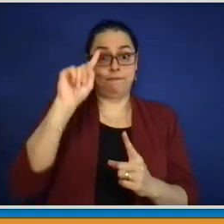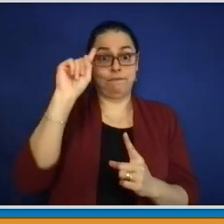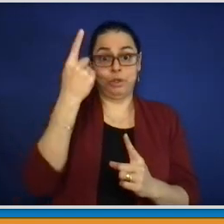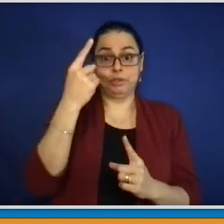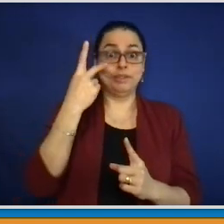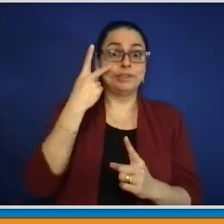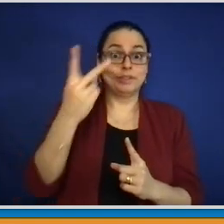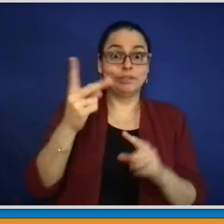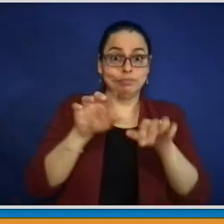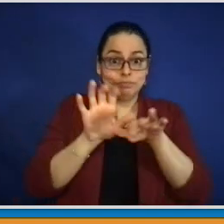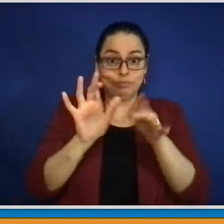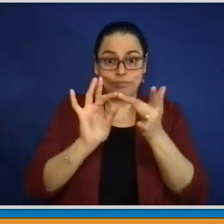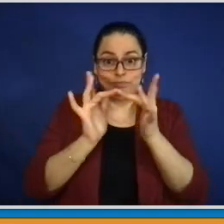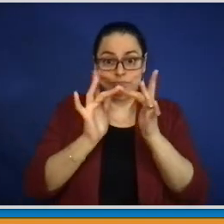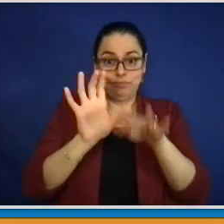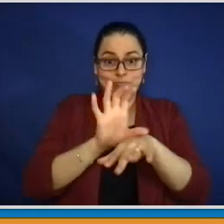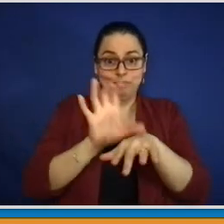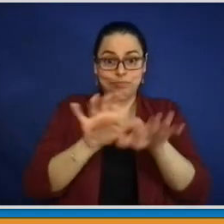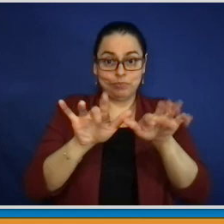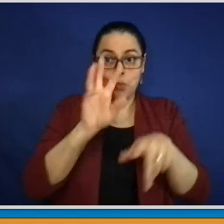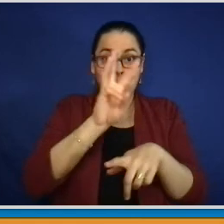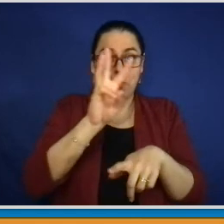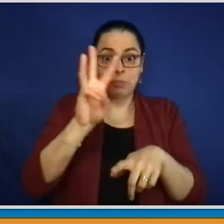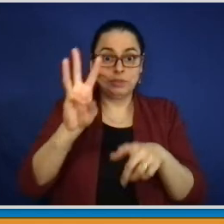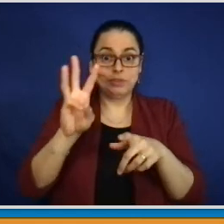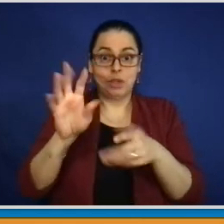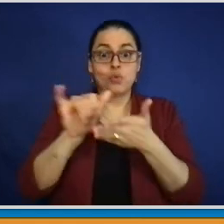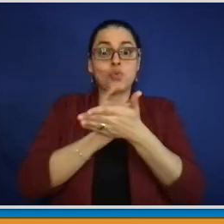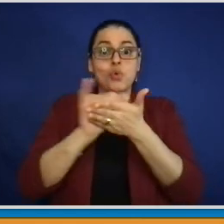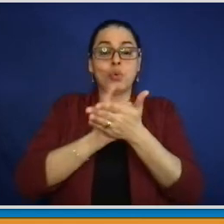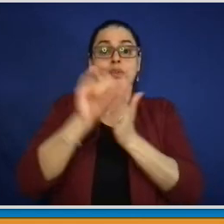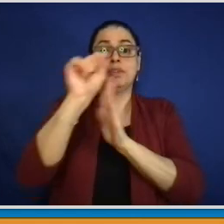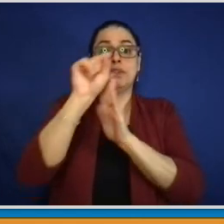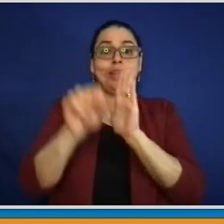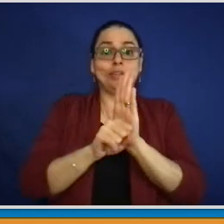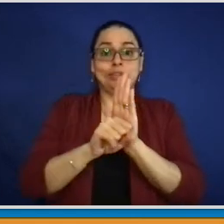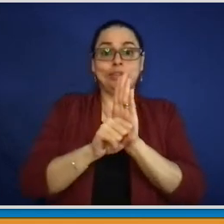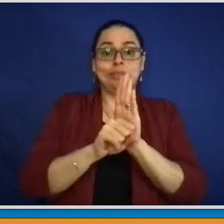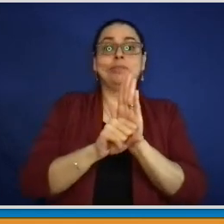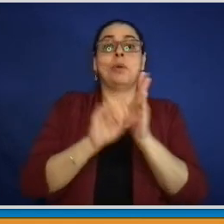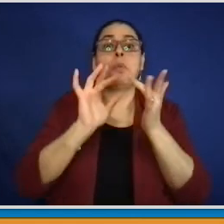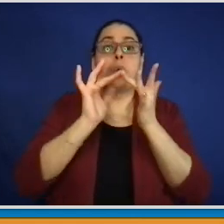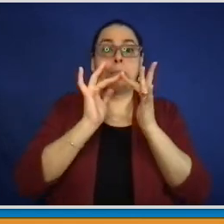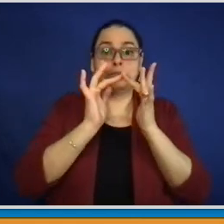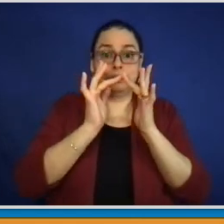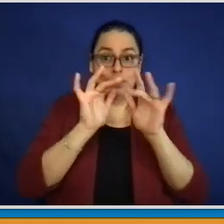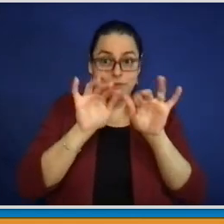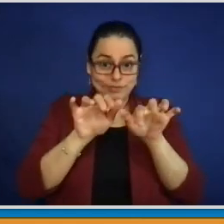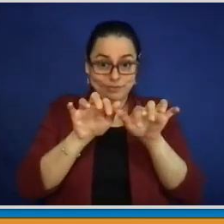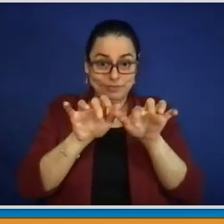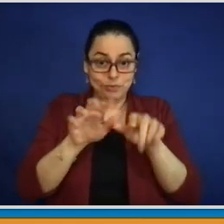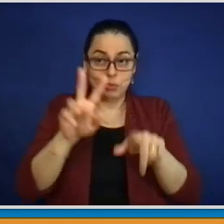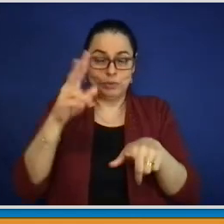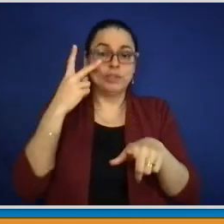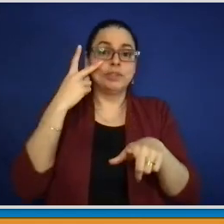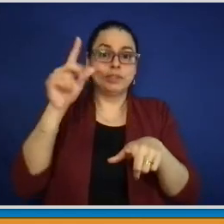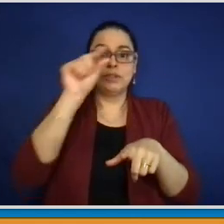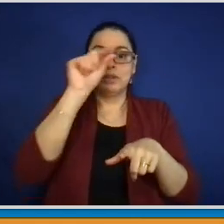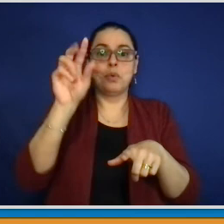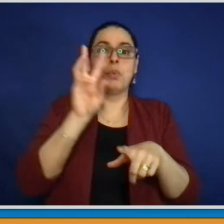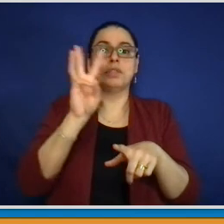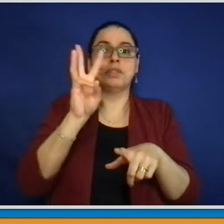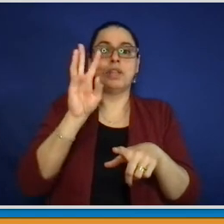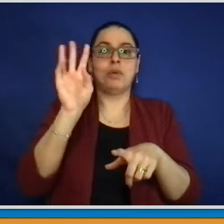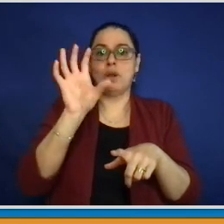State, you can go, and they will show you the availability to get an appointment at the county center, and I believe the Yonkers Armory as